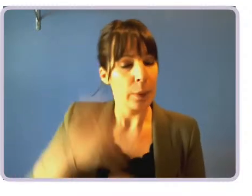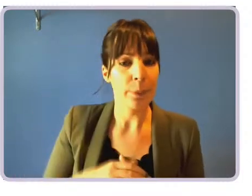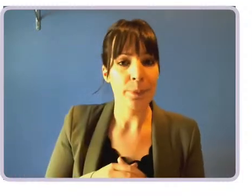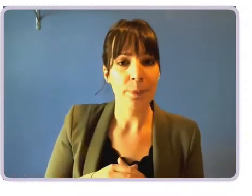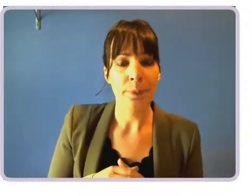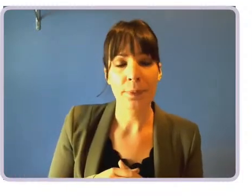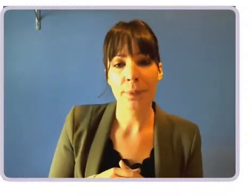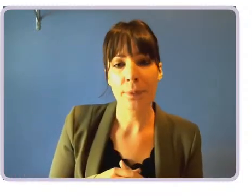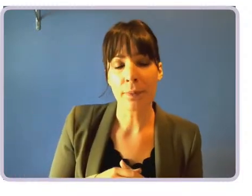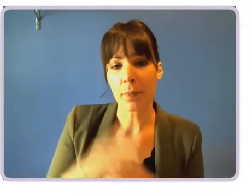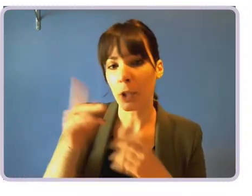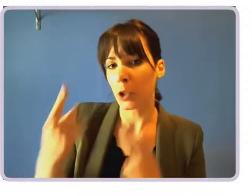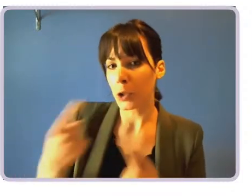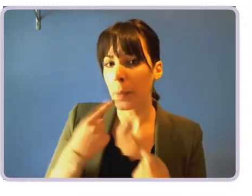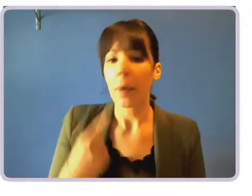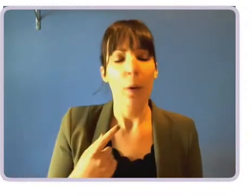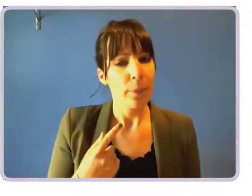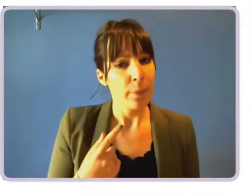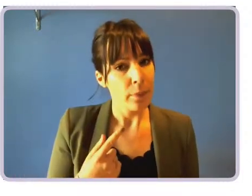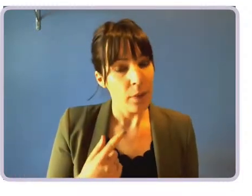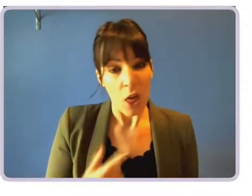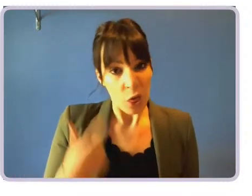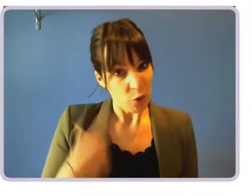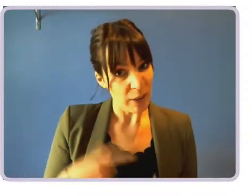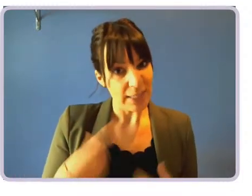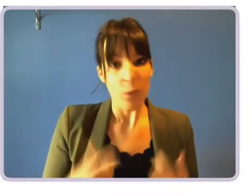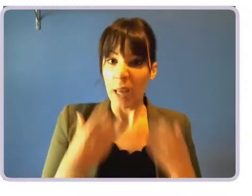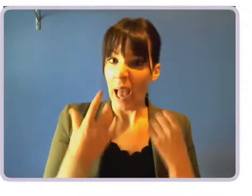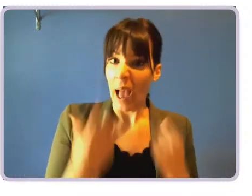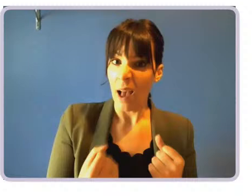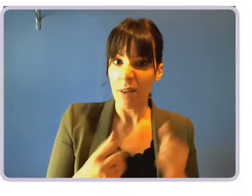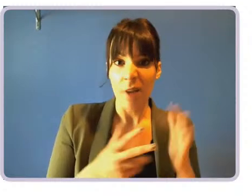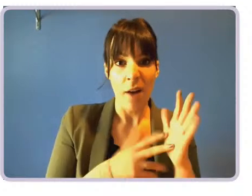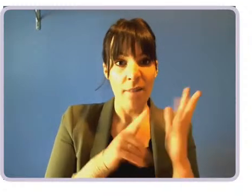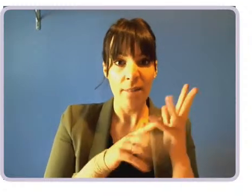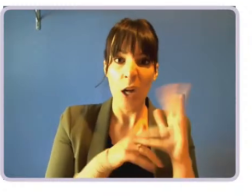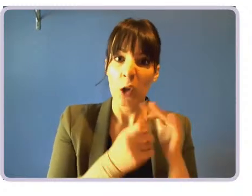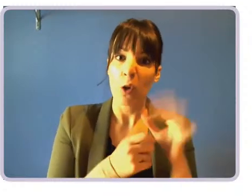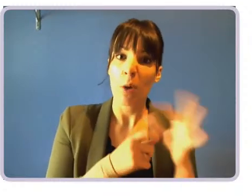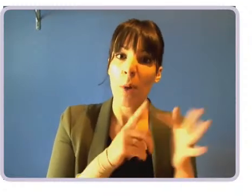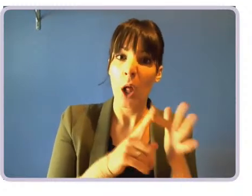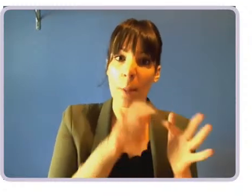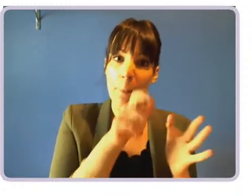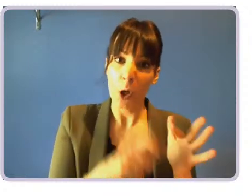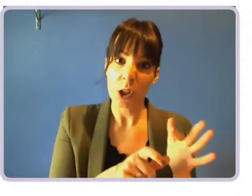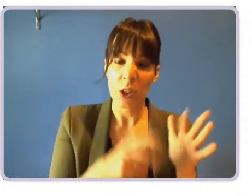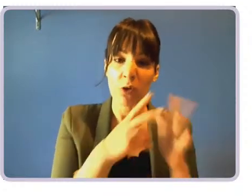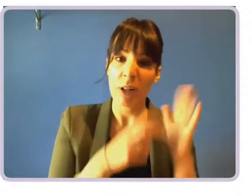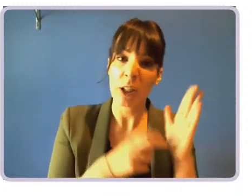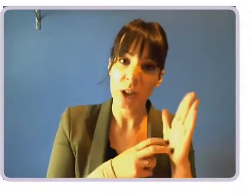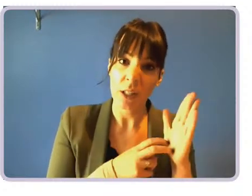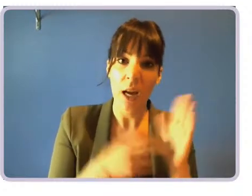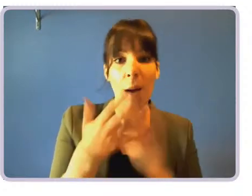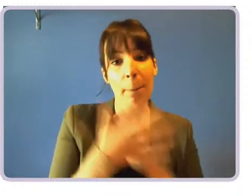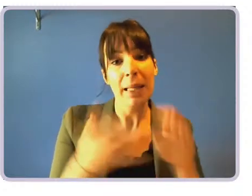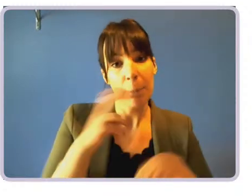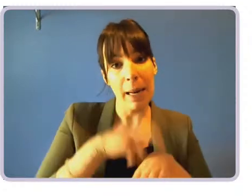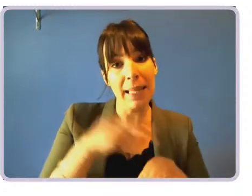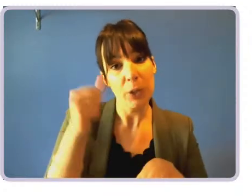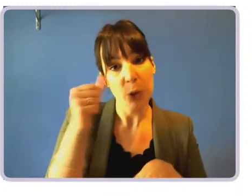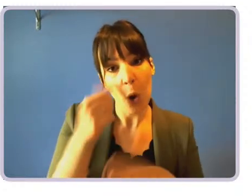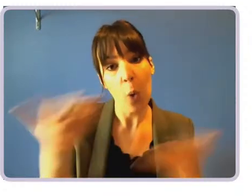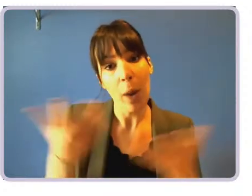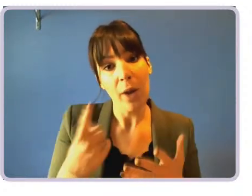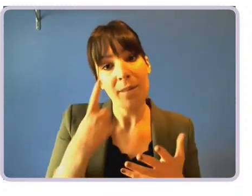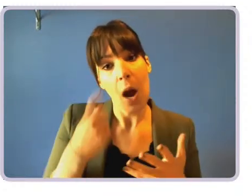"The reason for the Vulnerable Persons Register is so police know where to find my body afterwards." This was